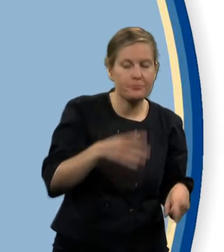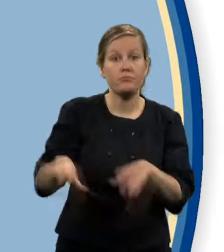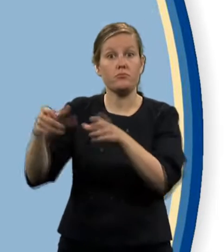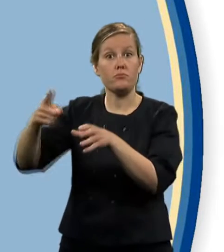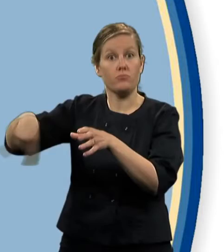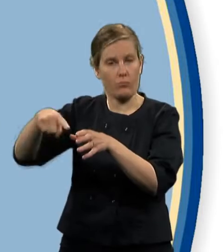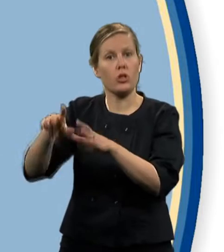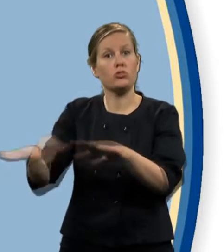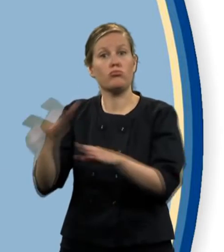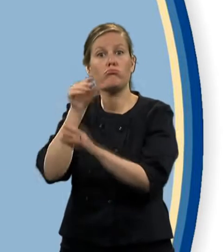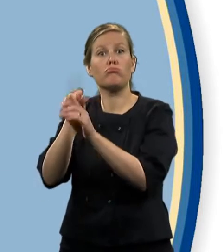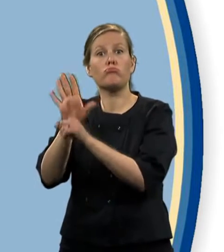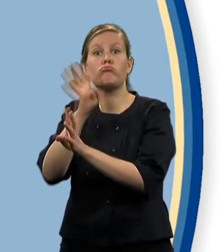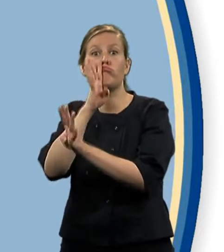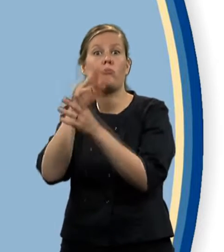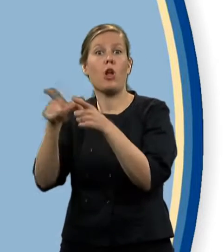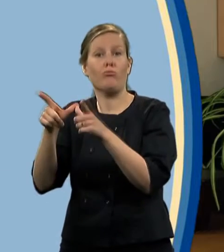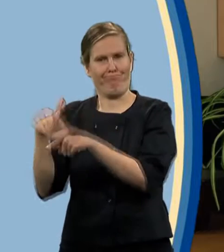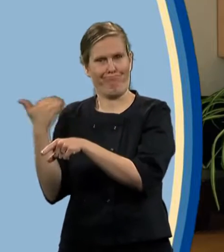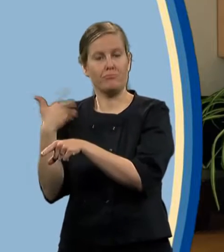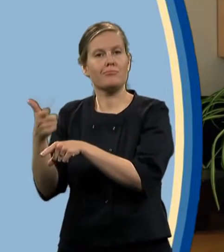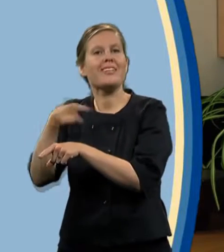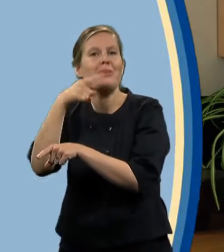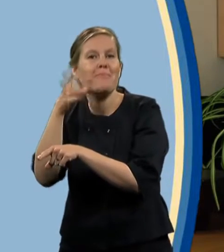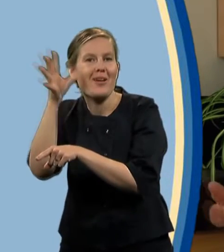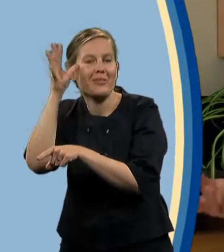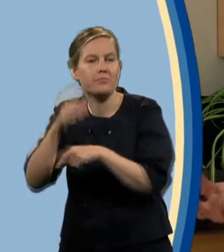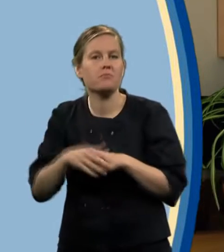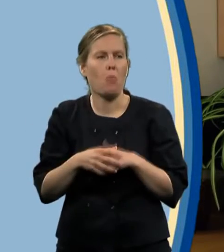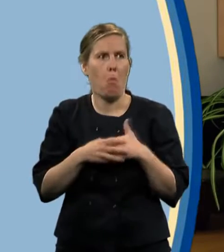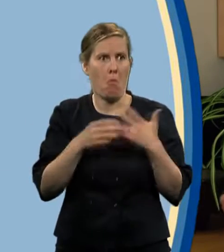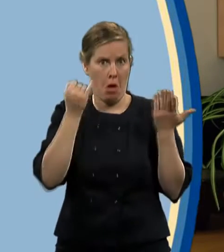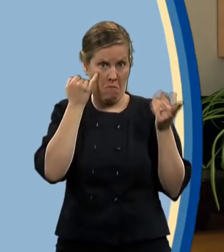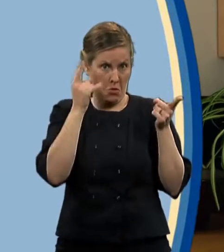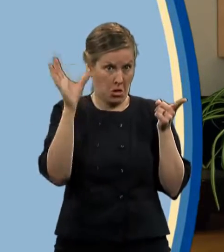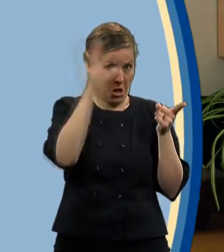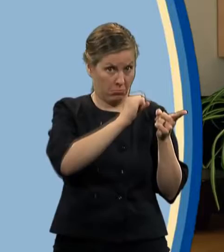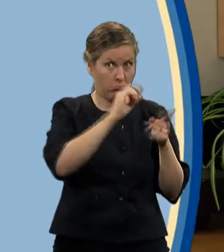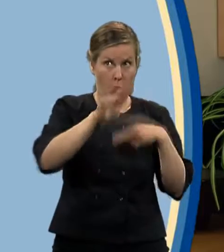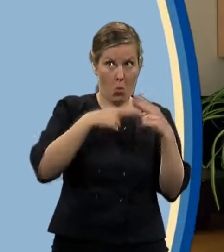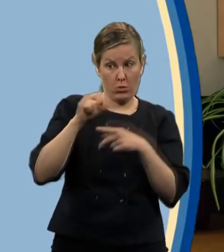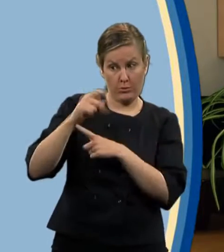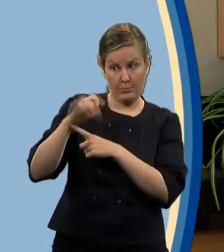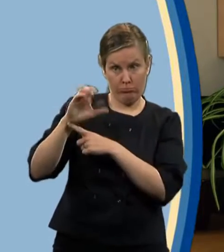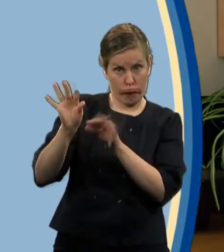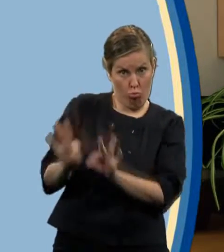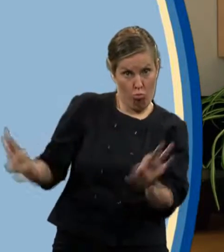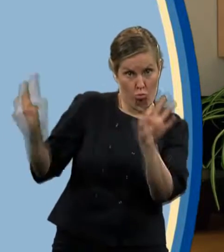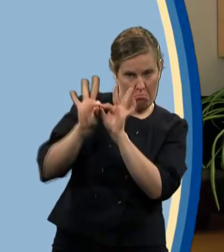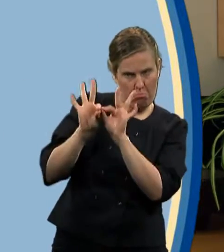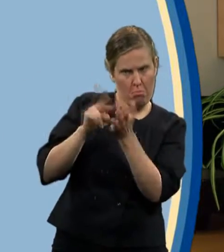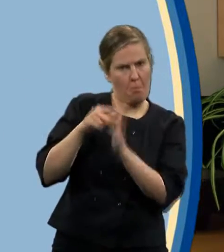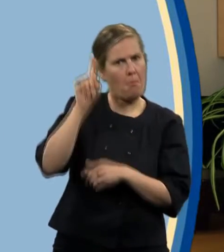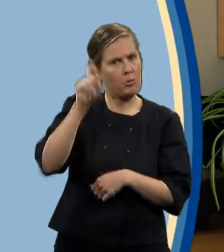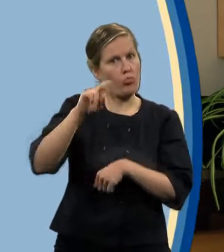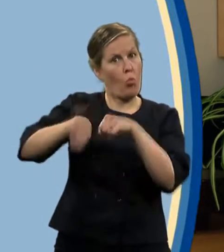spoken languages from their hearing parents in early life. And so if the assumption is correct, if speech is